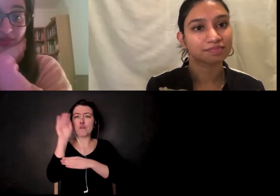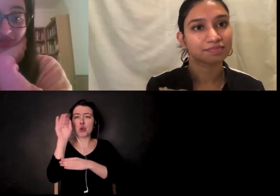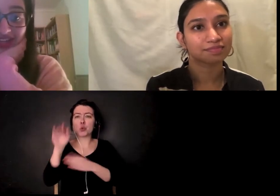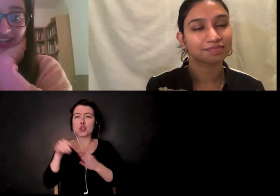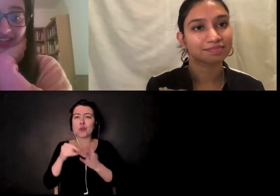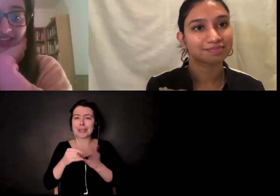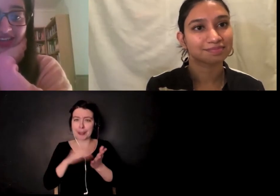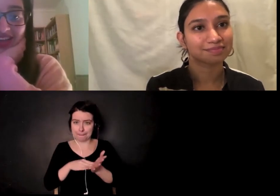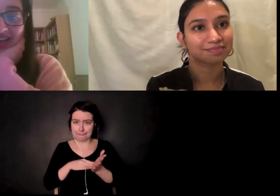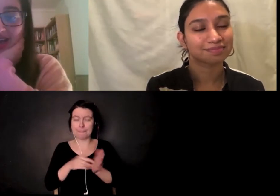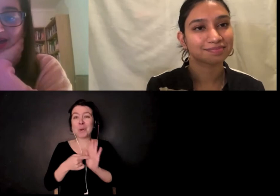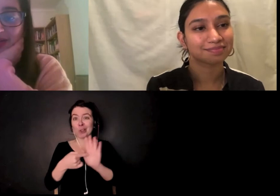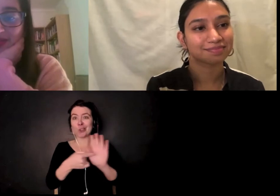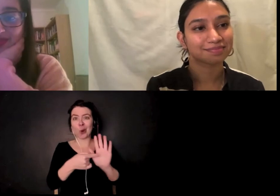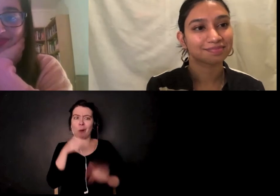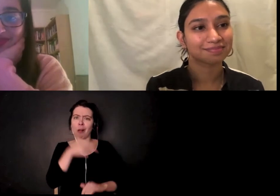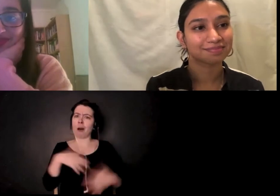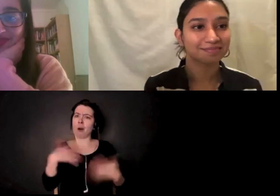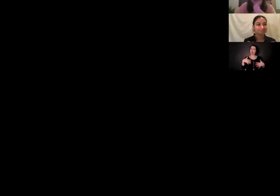are brilliant.